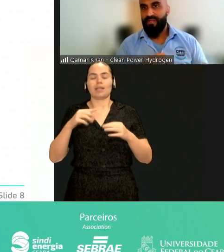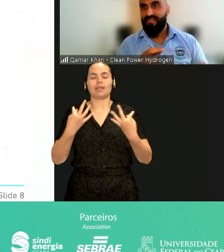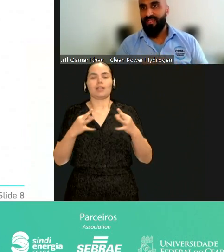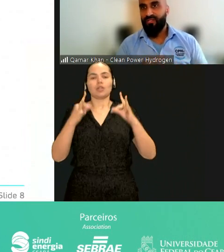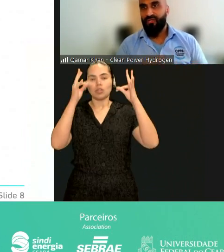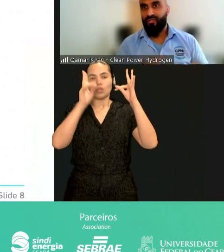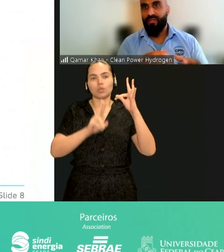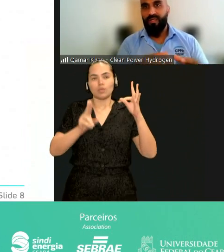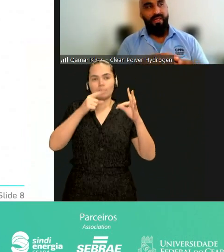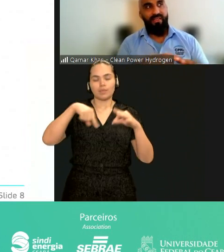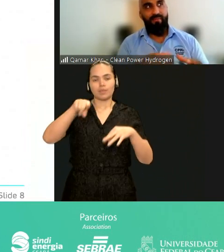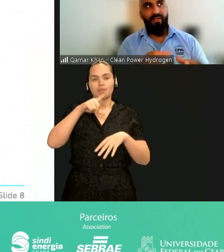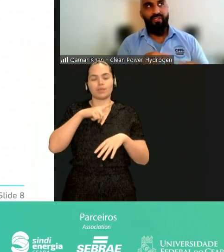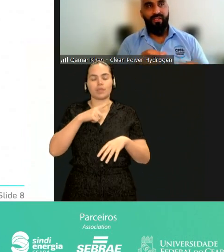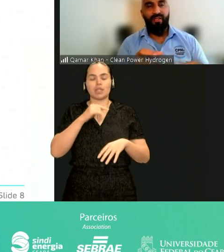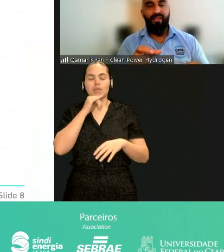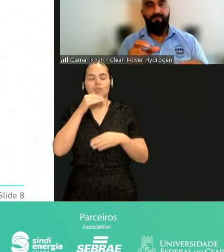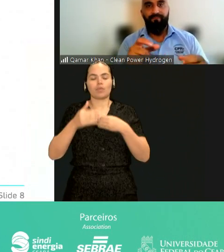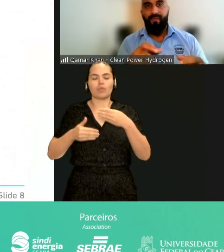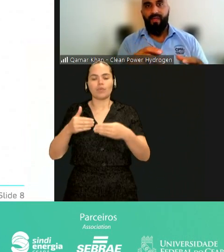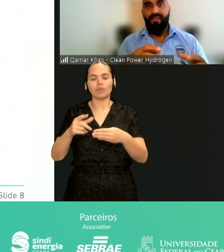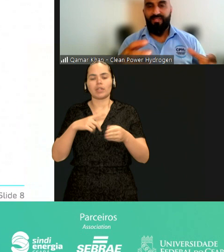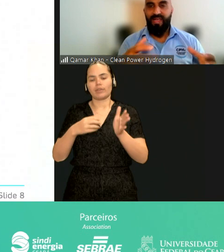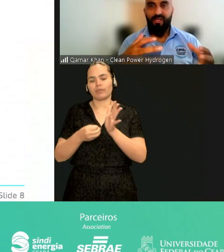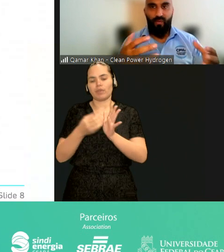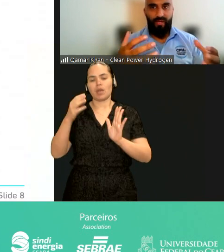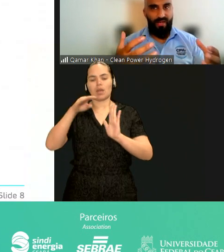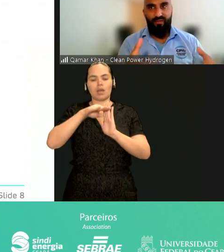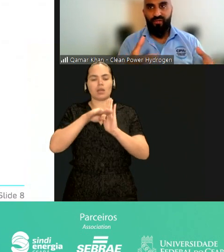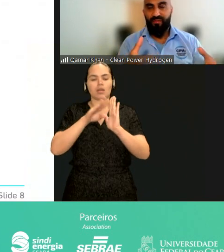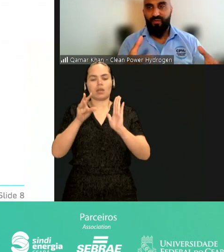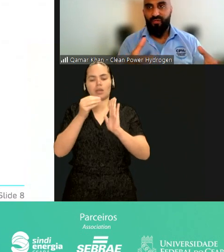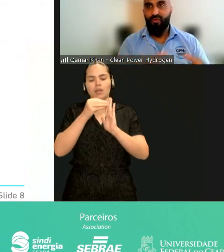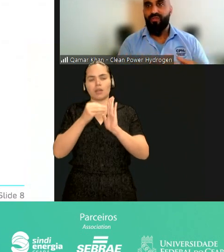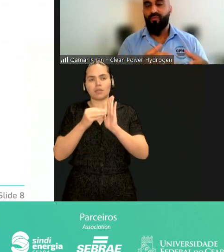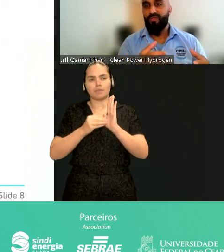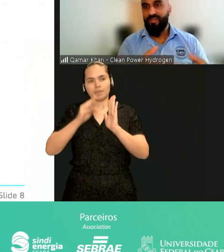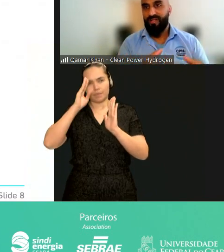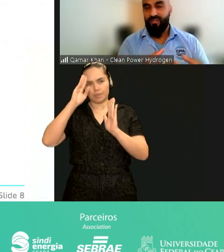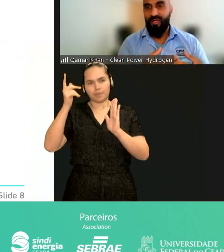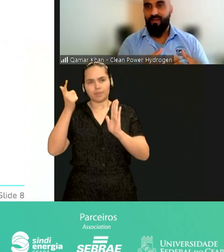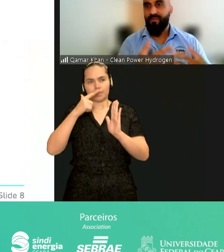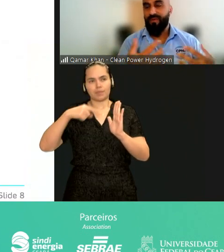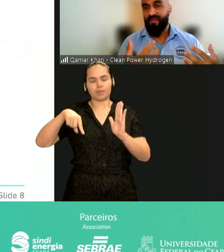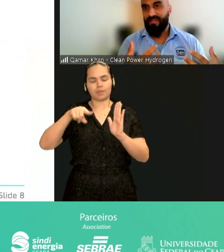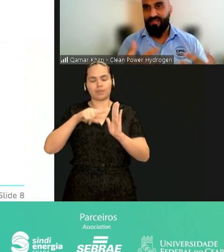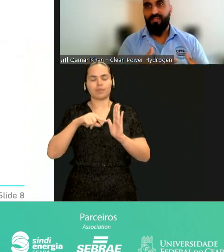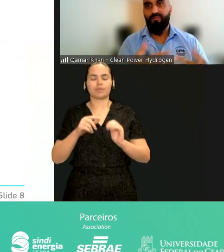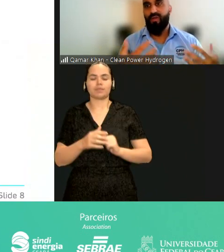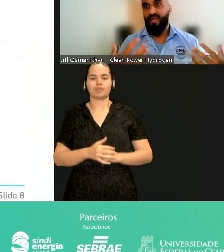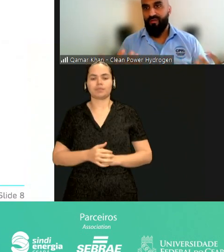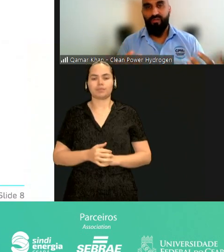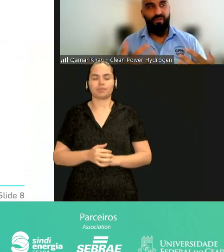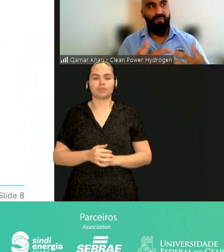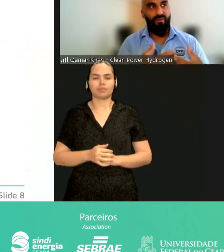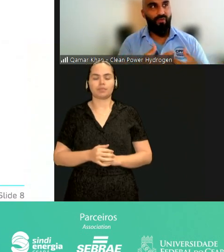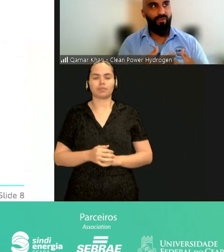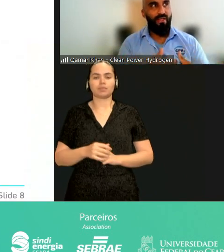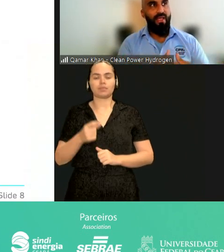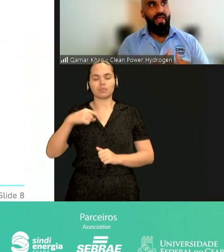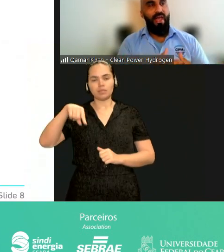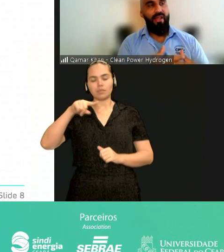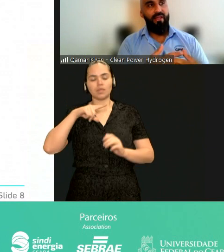within a cell structure. As I mentioned earlier, the stack is where the hydrogen is produced. The more cells you have, the bigger the stack, the more hydrogen you can